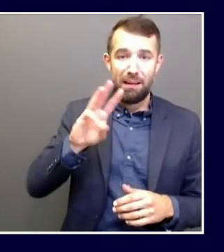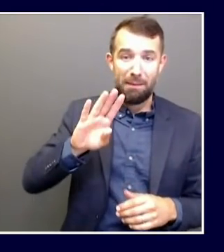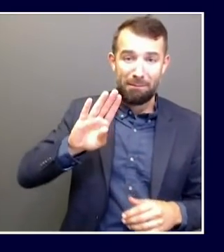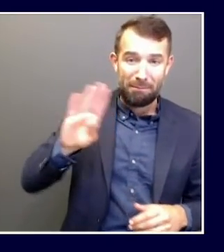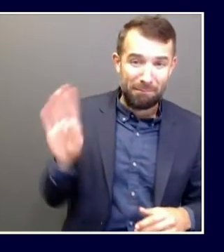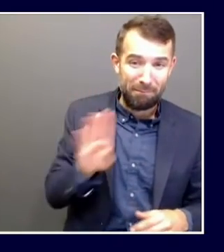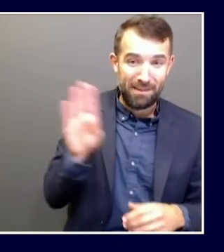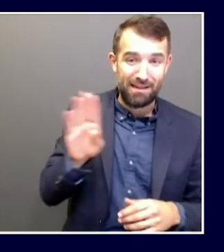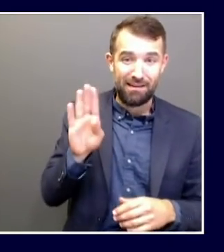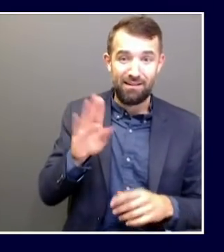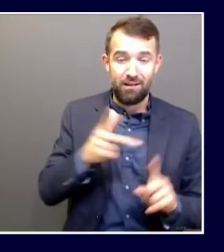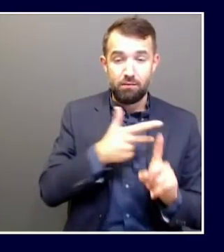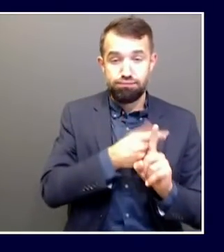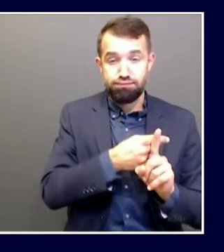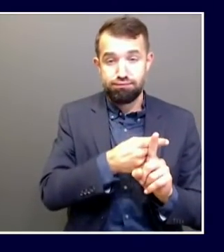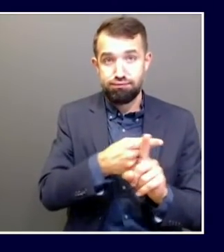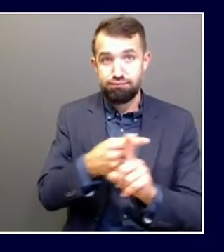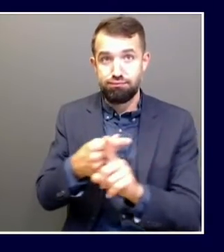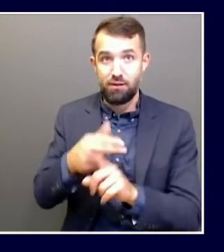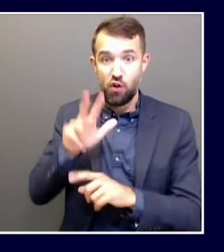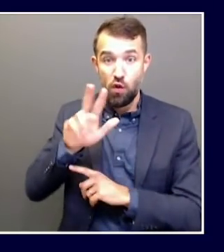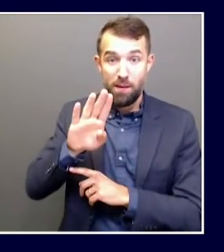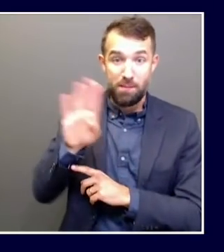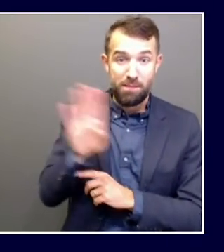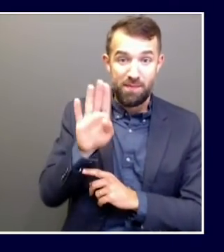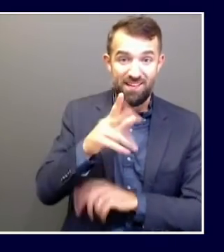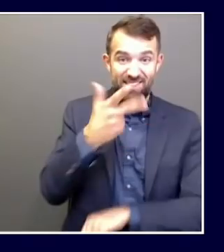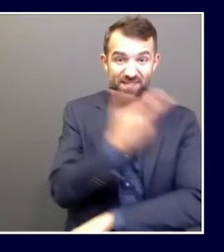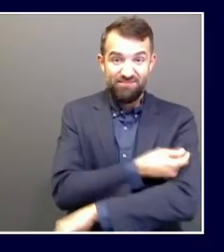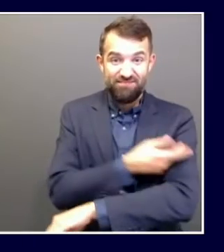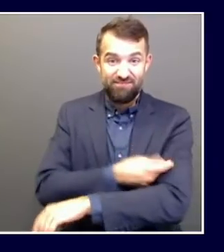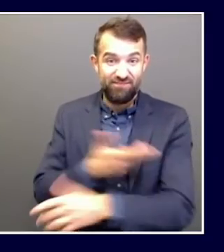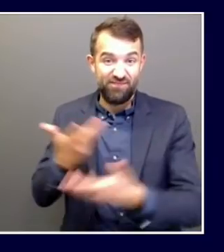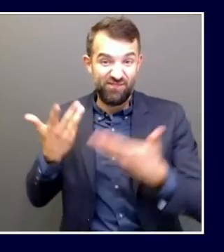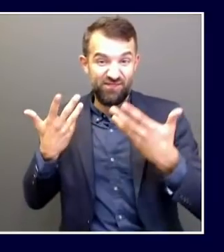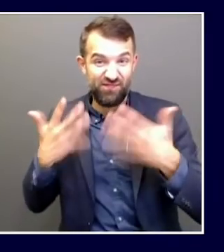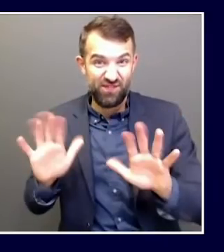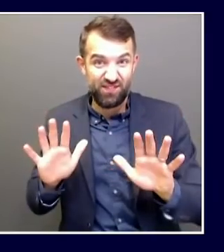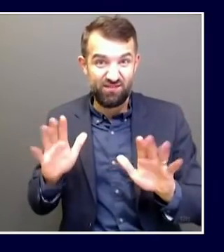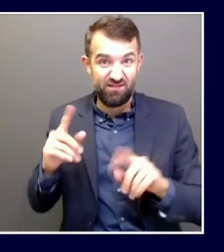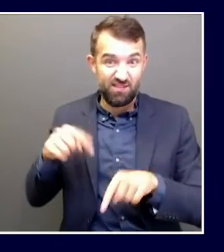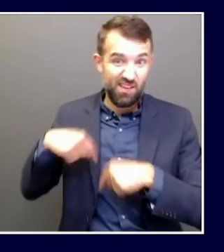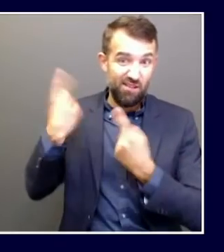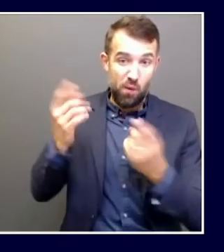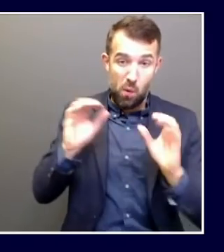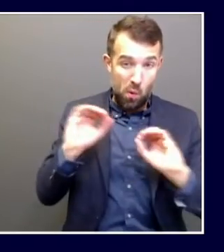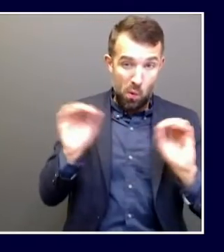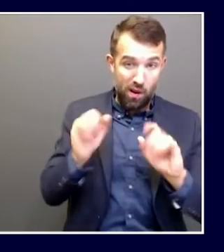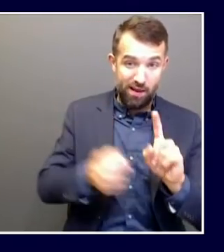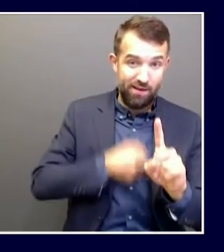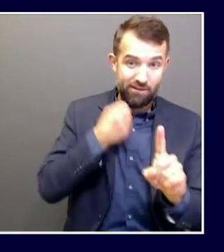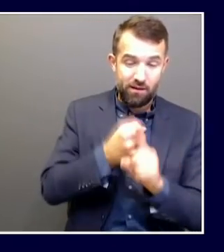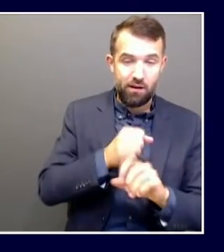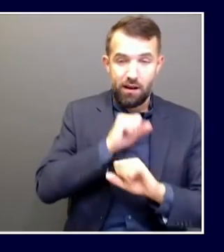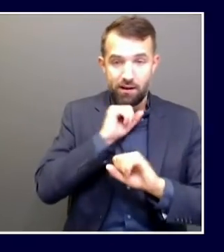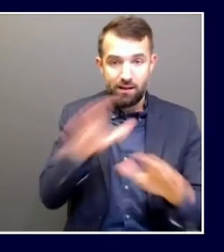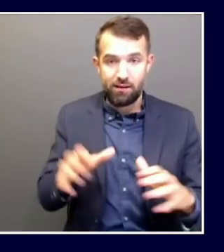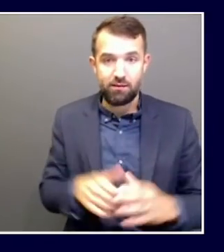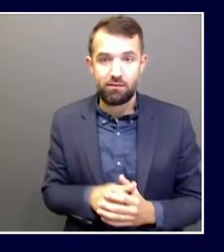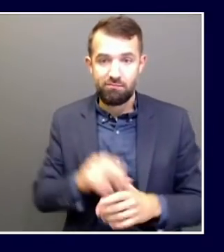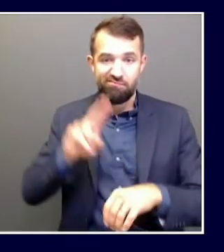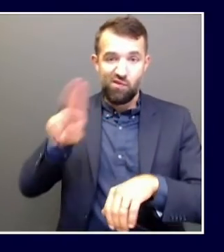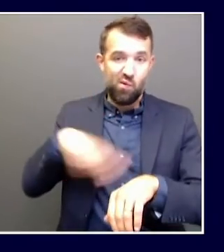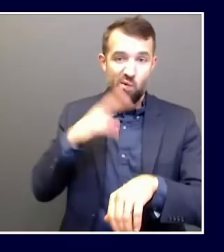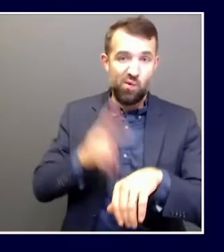fertility will be affected in any way by getting vaccinated. Indeed, the best thing you can do to make sure you're taking care of your